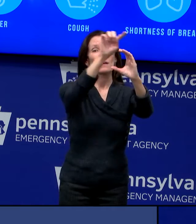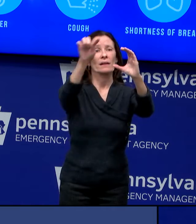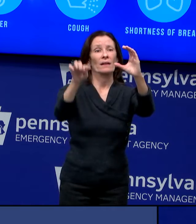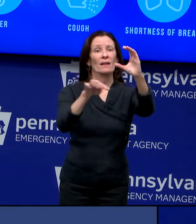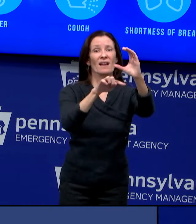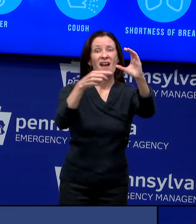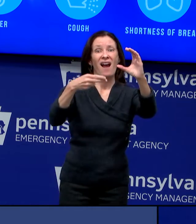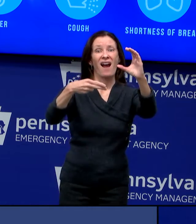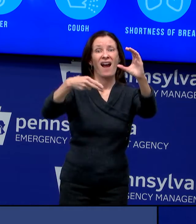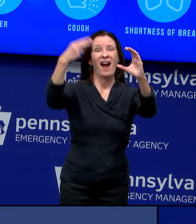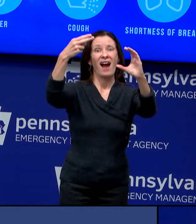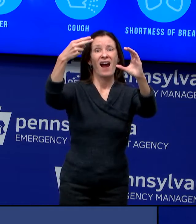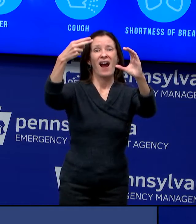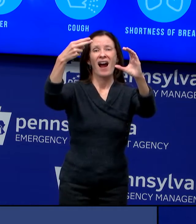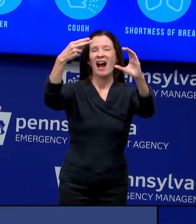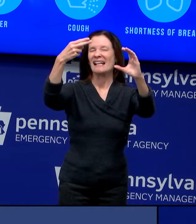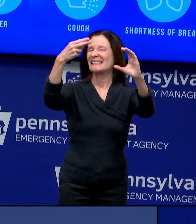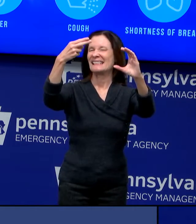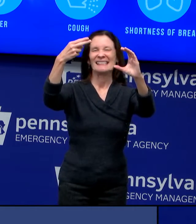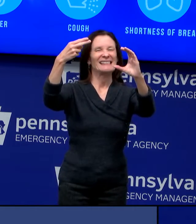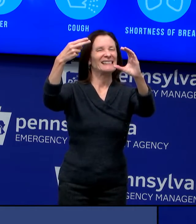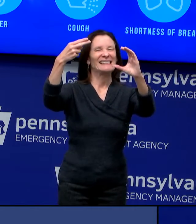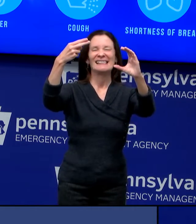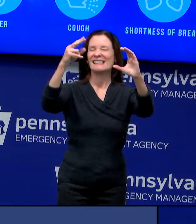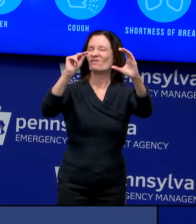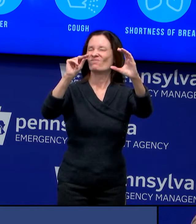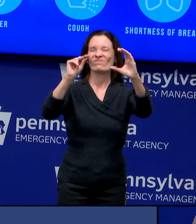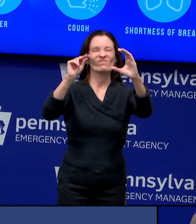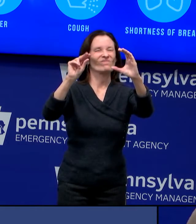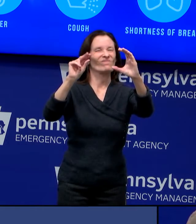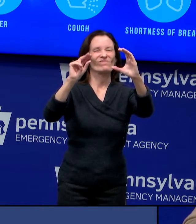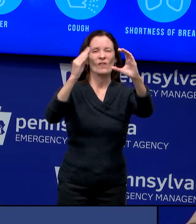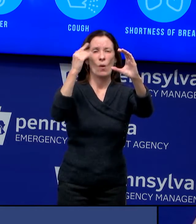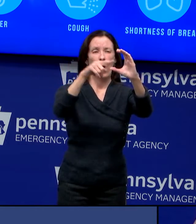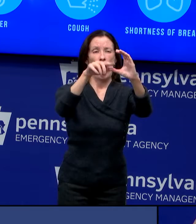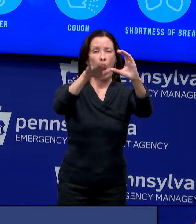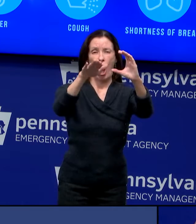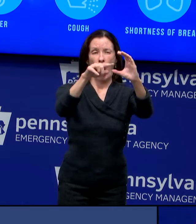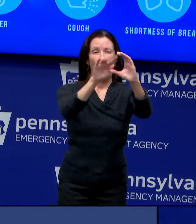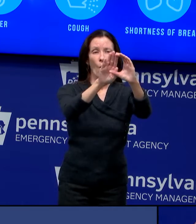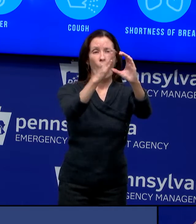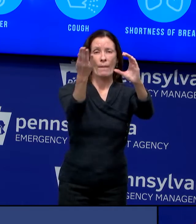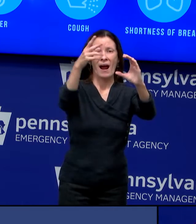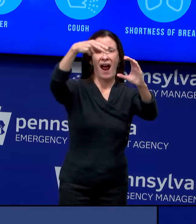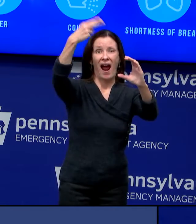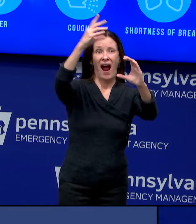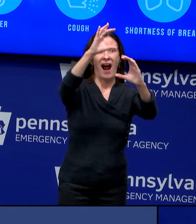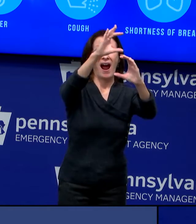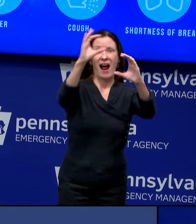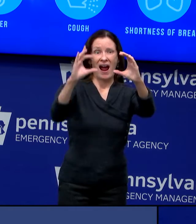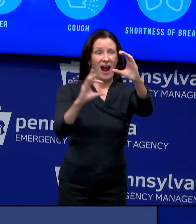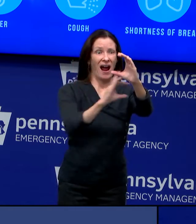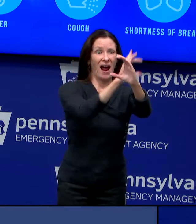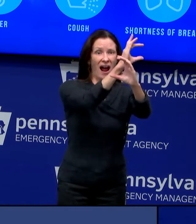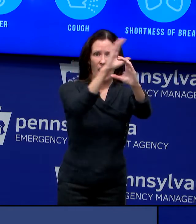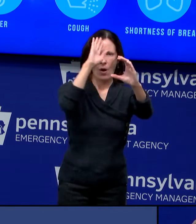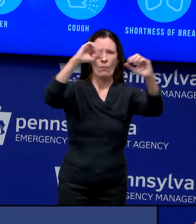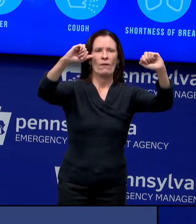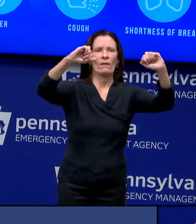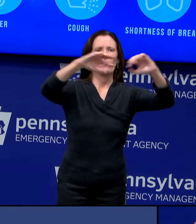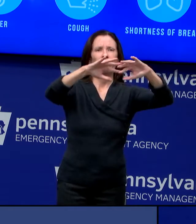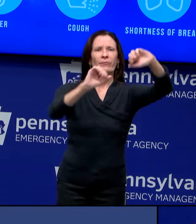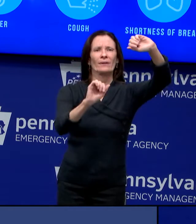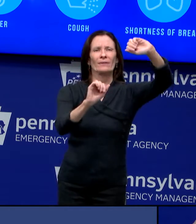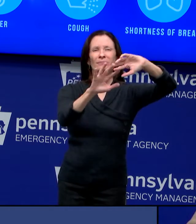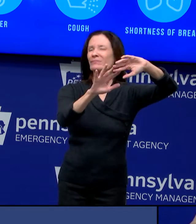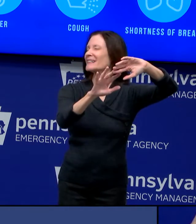that criteria. We would not open that region. It's not going to be isolated county by county. It's going to be actually region